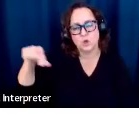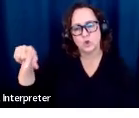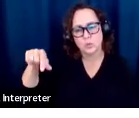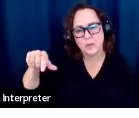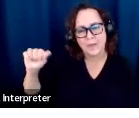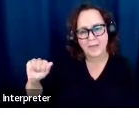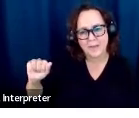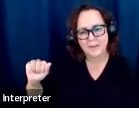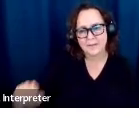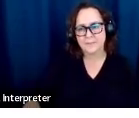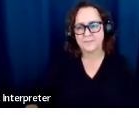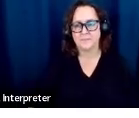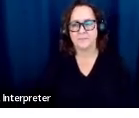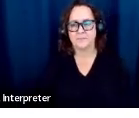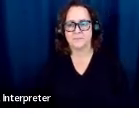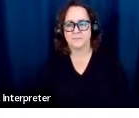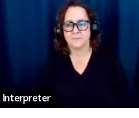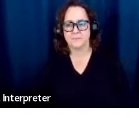Q&A.